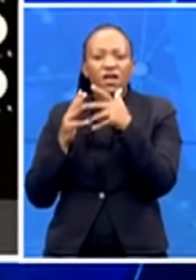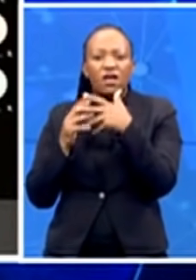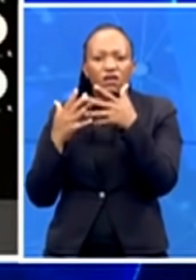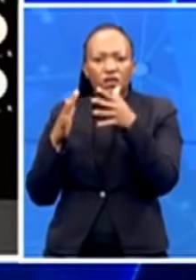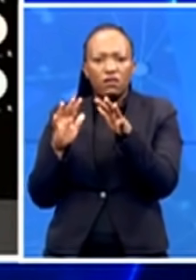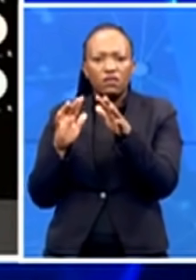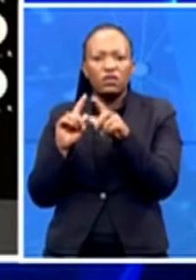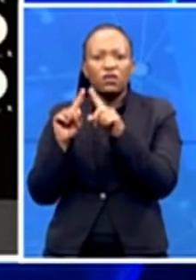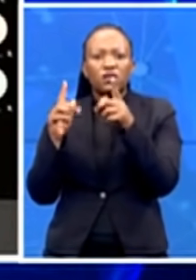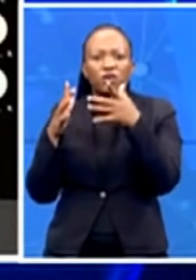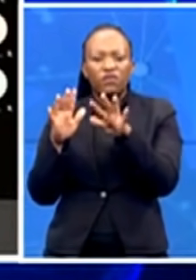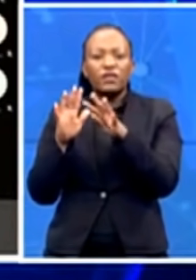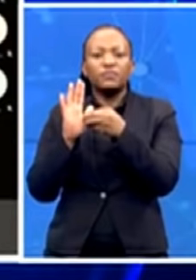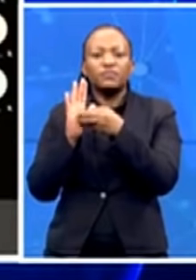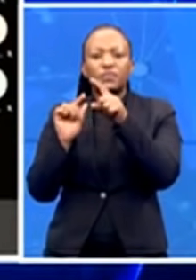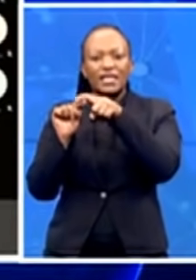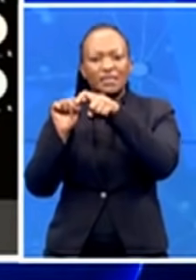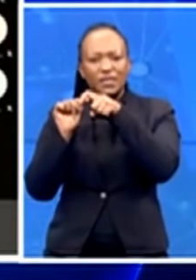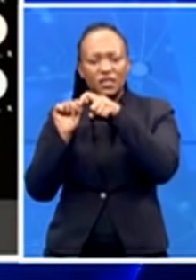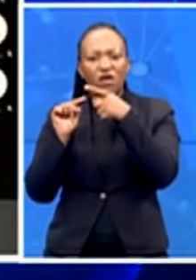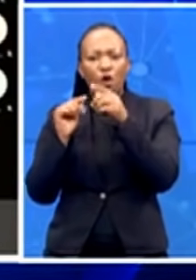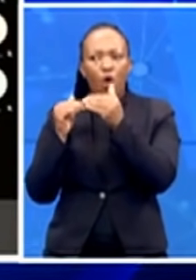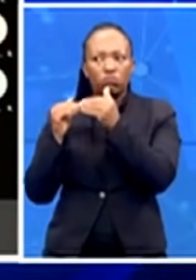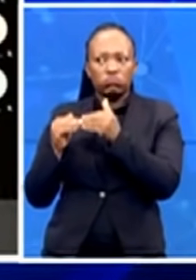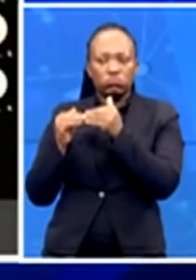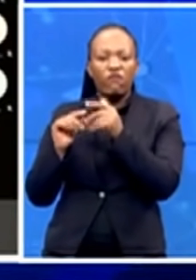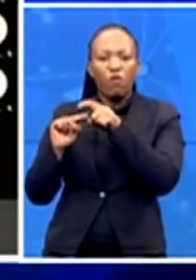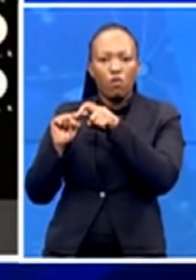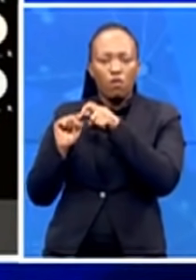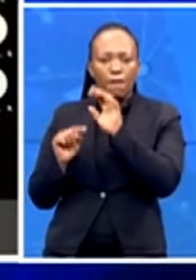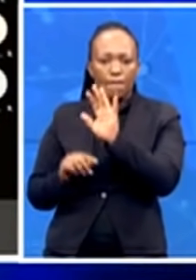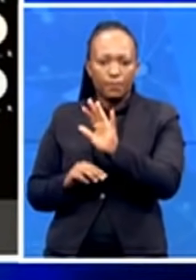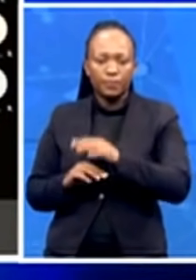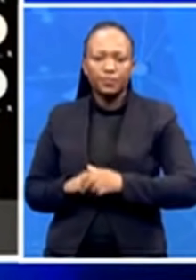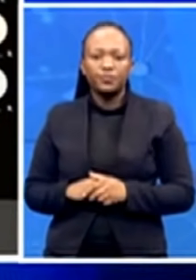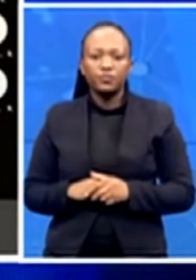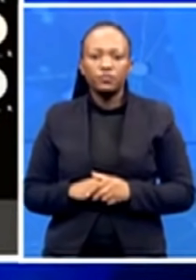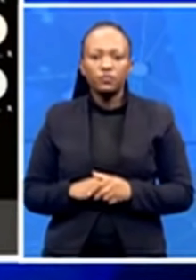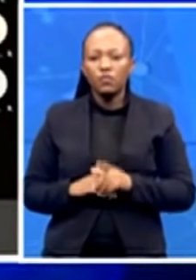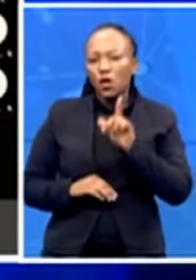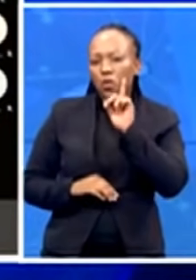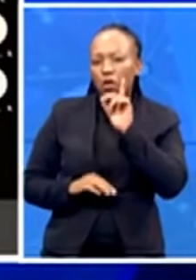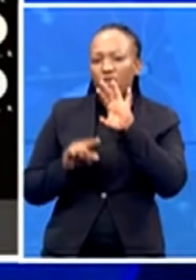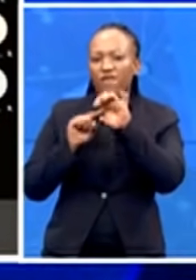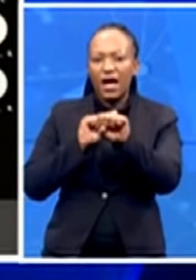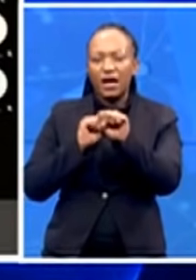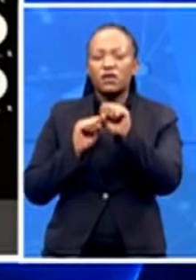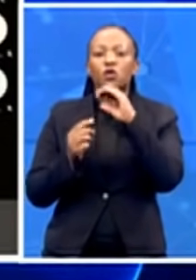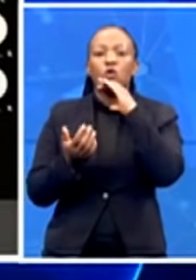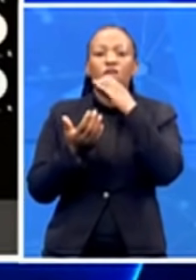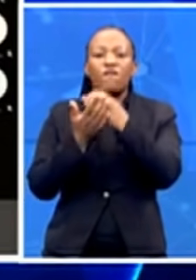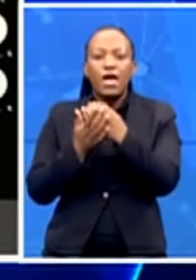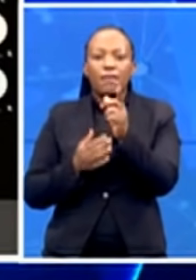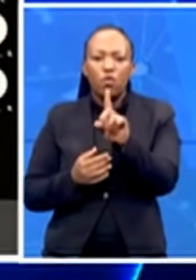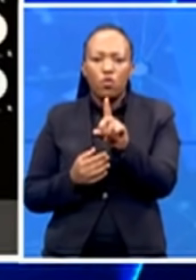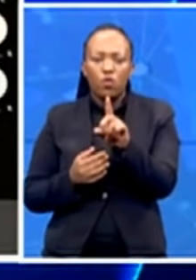as precautionary. In finding that there was no basis to confirm the purported suspension of Mr.